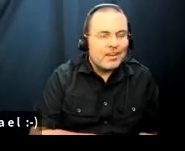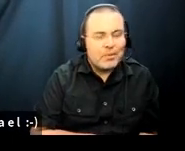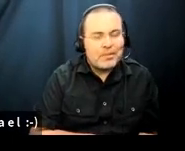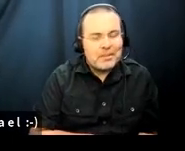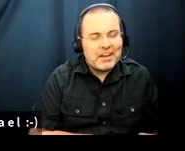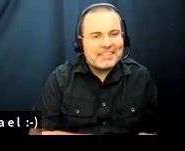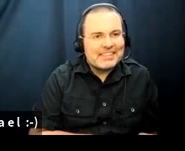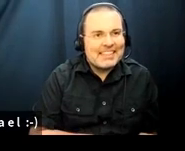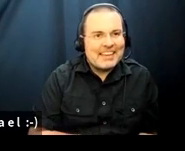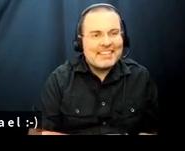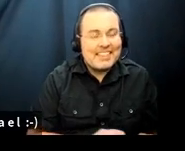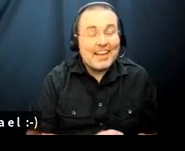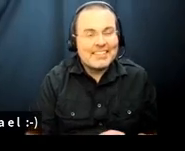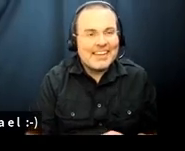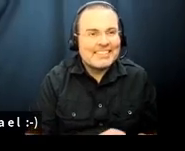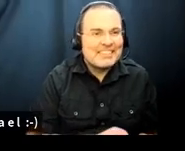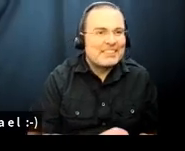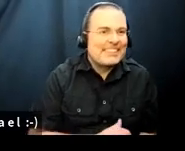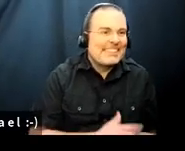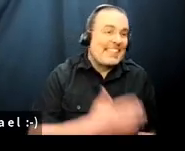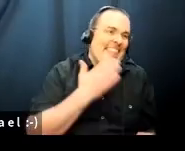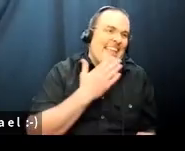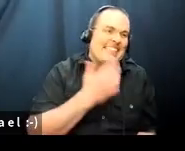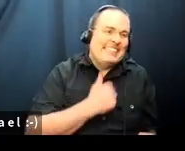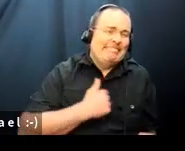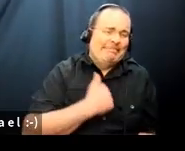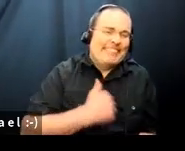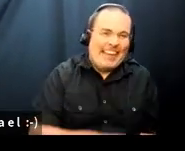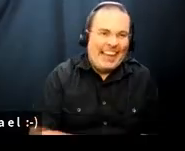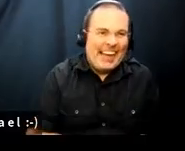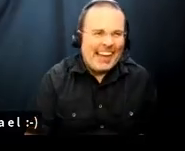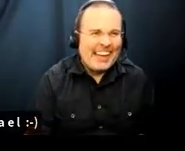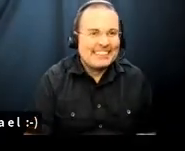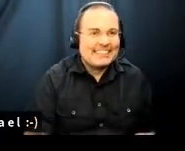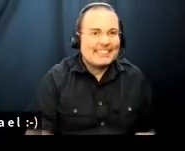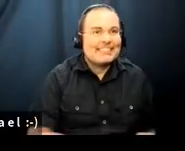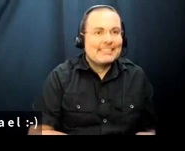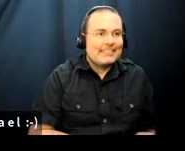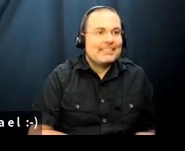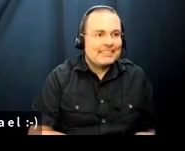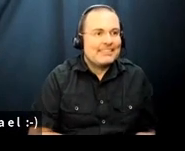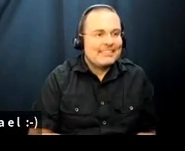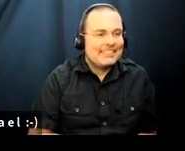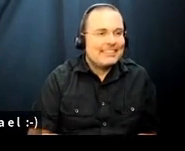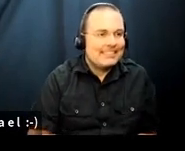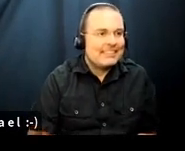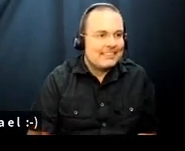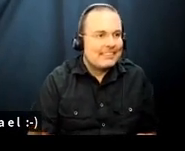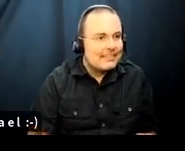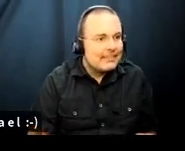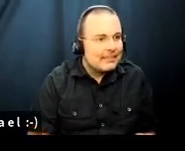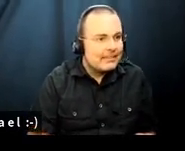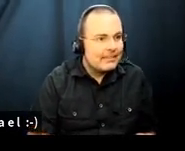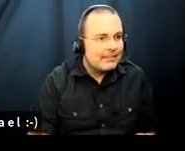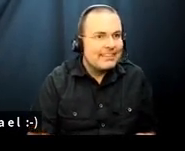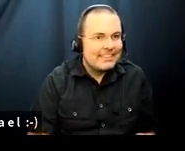Yeah, it's hard without the content, the context still. Thanks. that is a problem. Yeah,